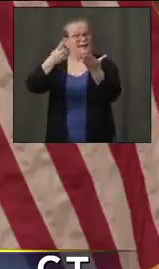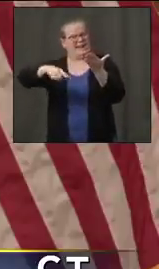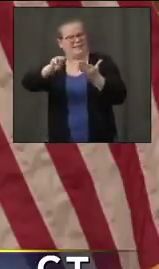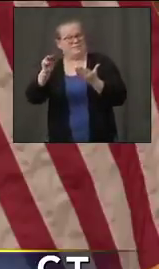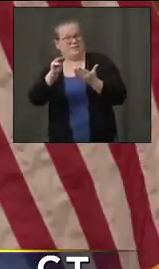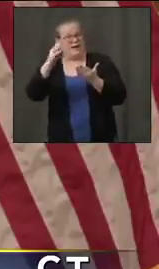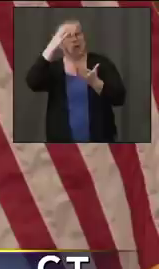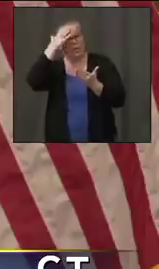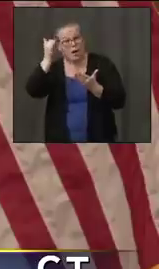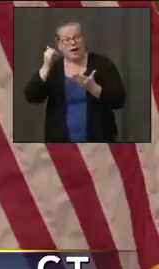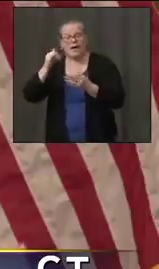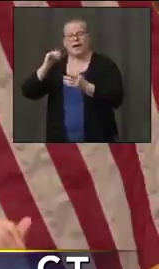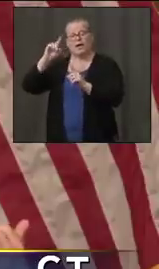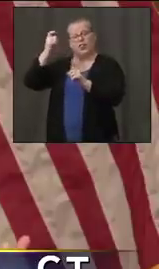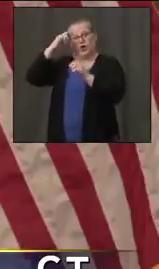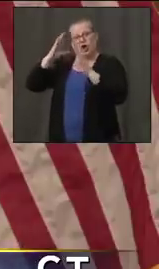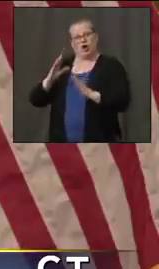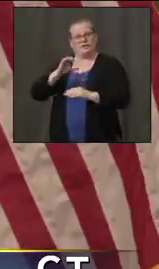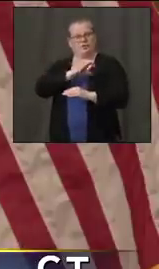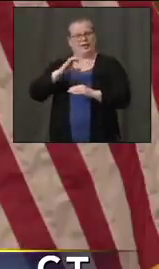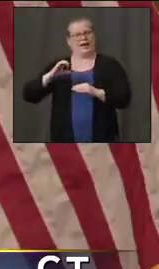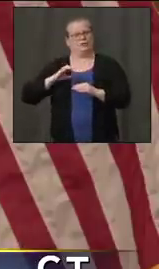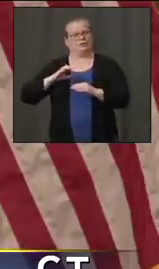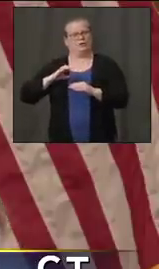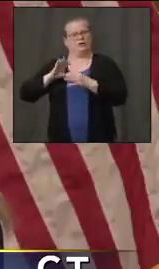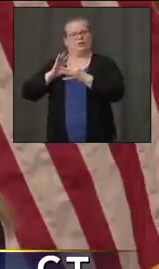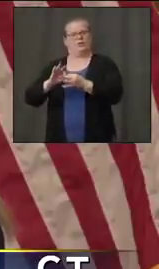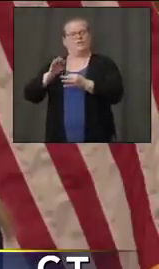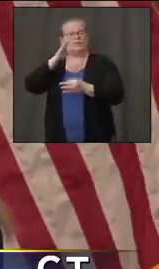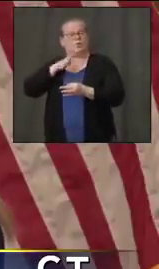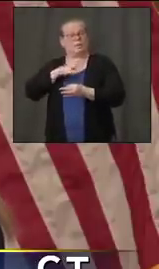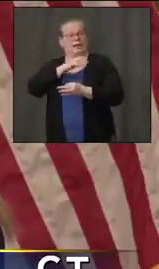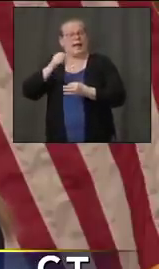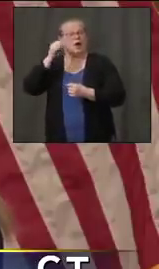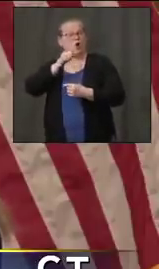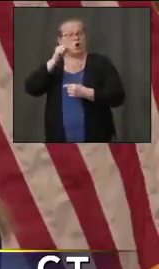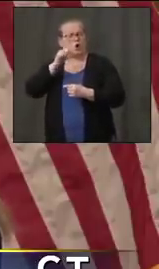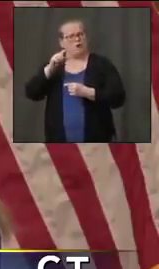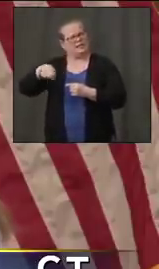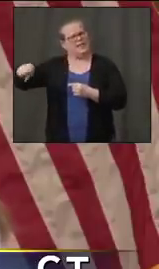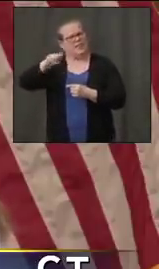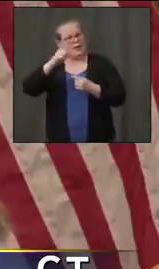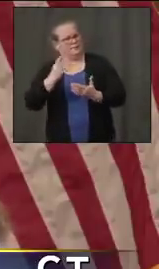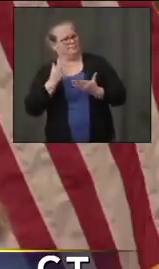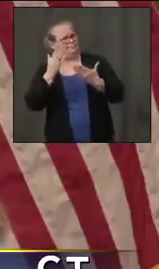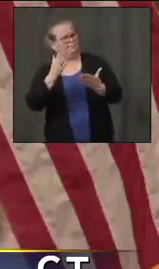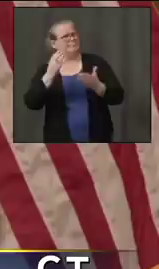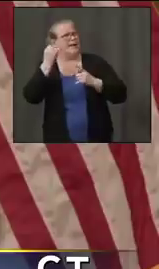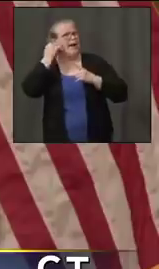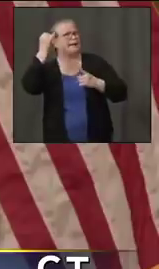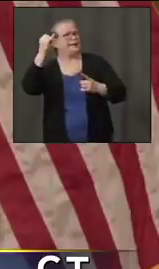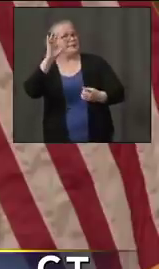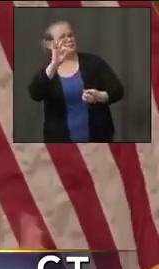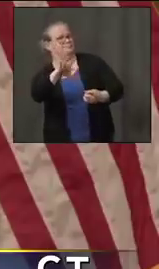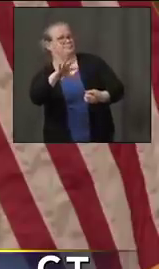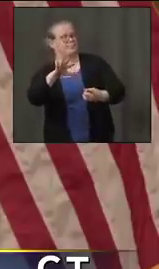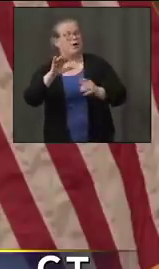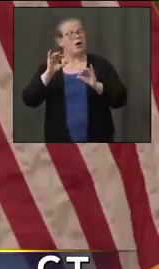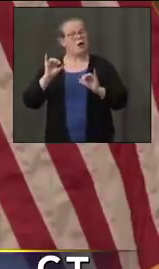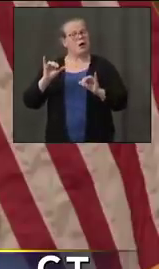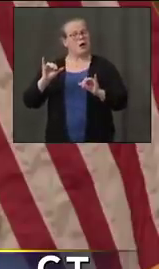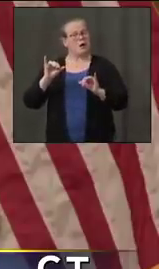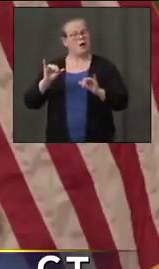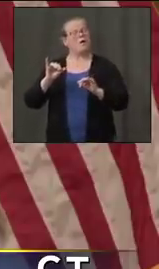on Women and Girls, and in particular, the Education and STEAM Subcommittee,